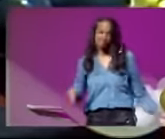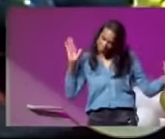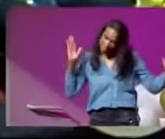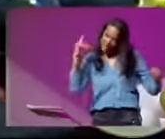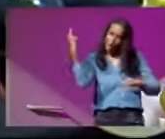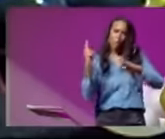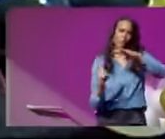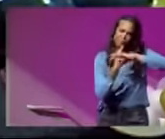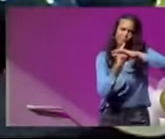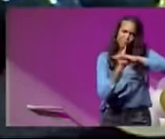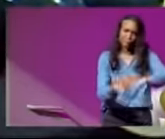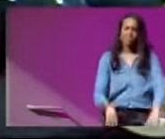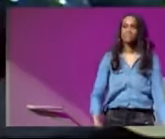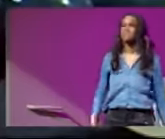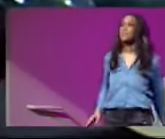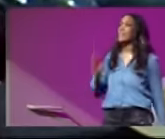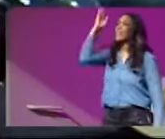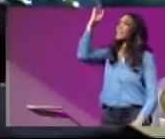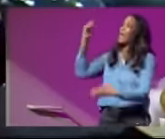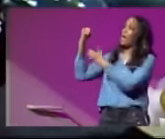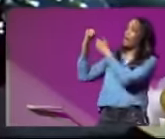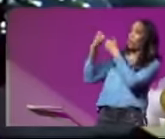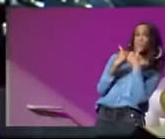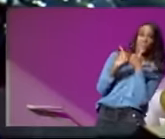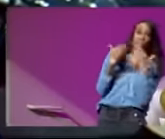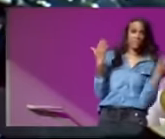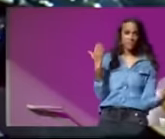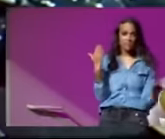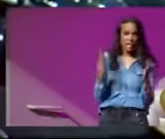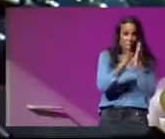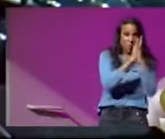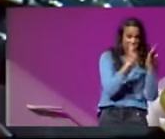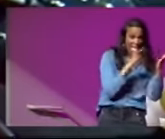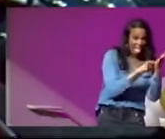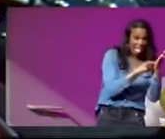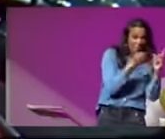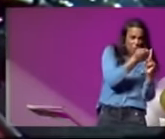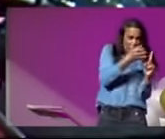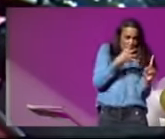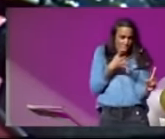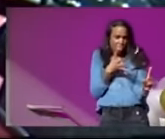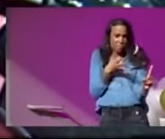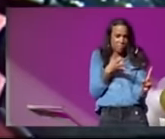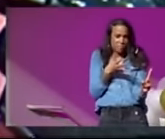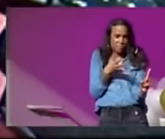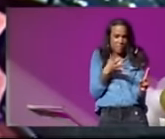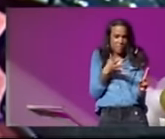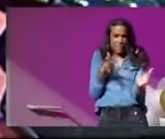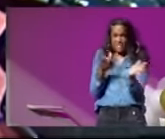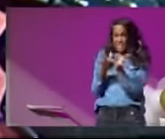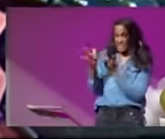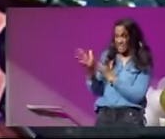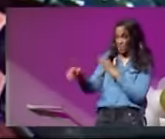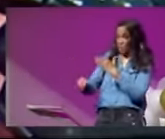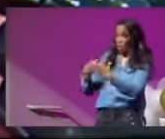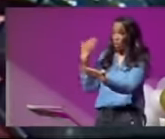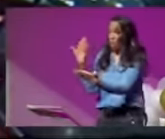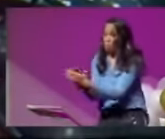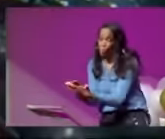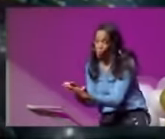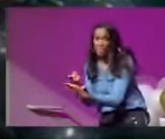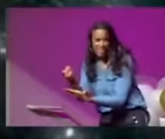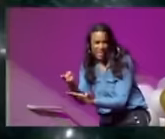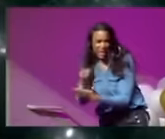record. God with us. But wait, because the text blows me away. Jesus is born in